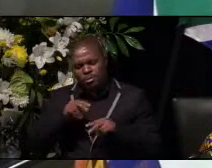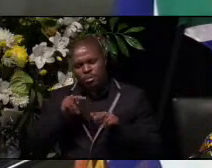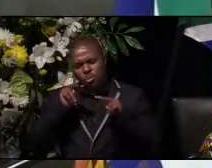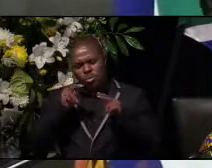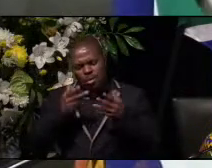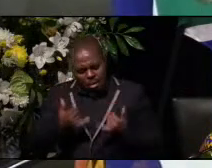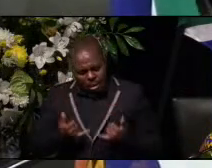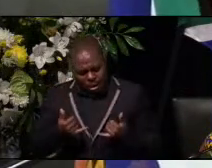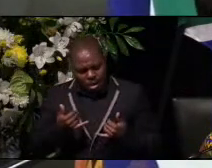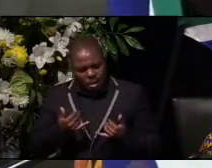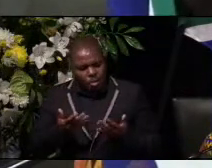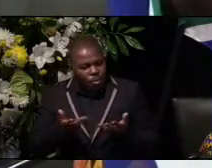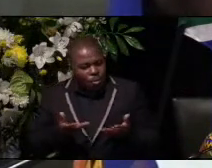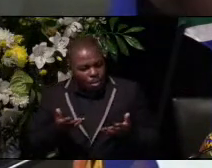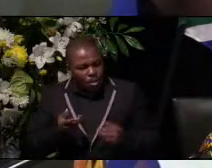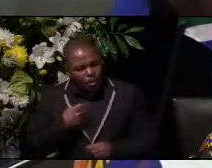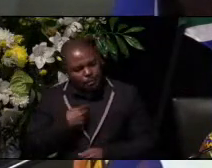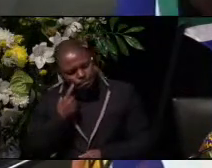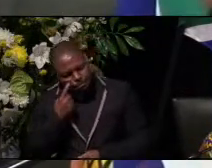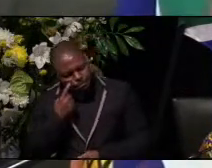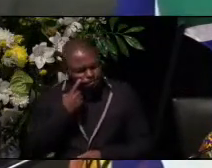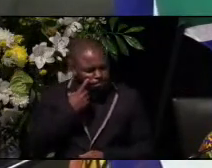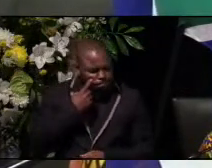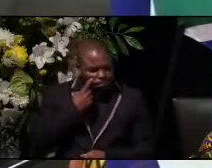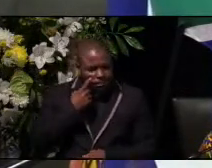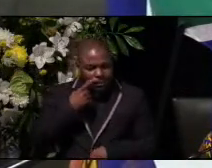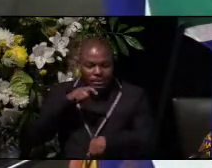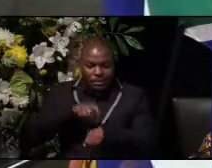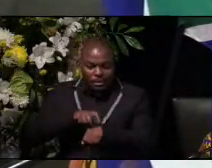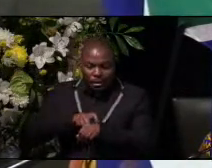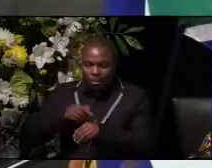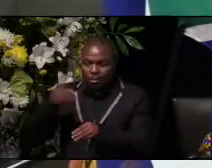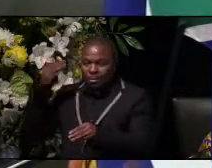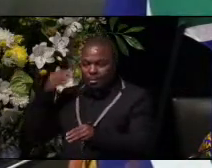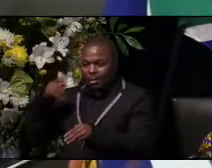we are in a time between times